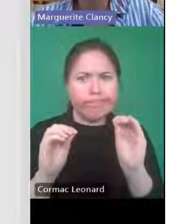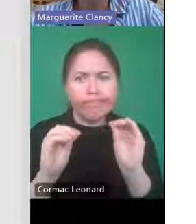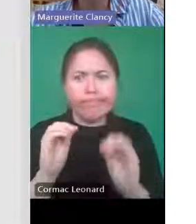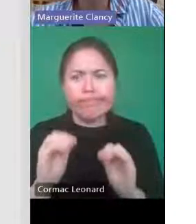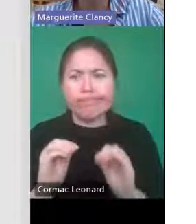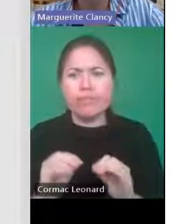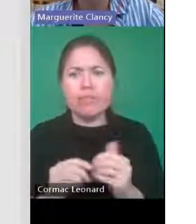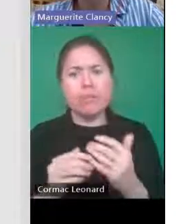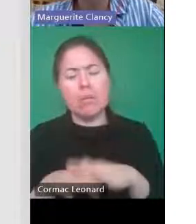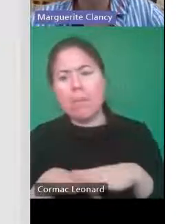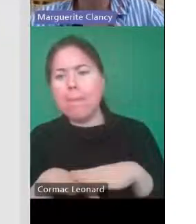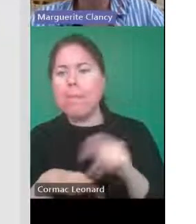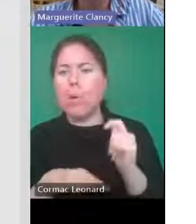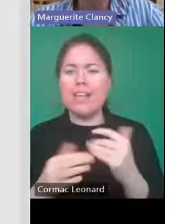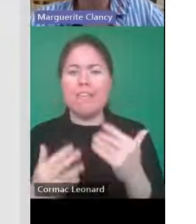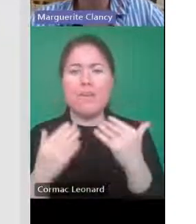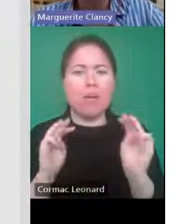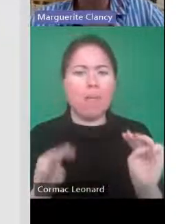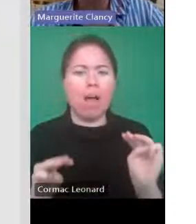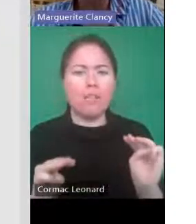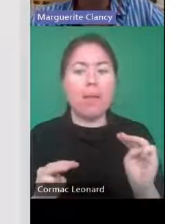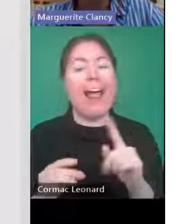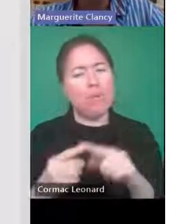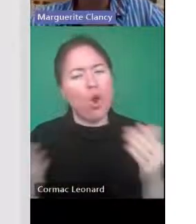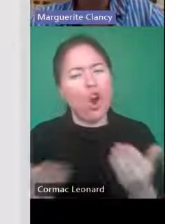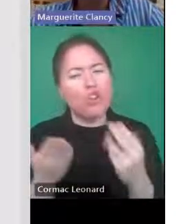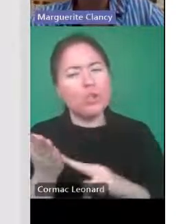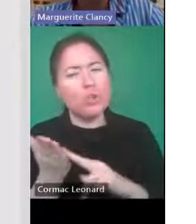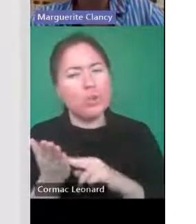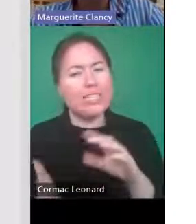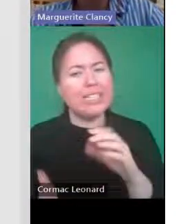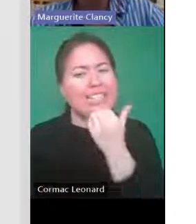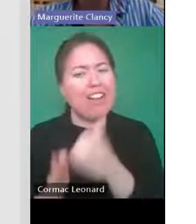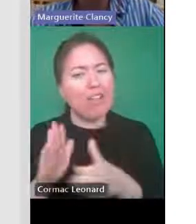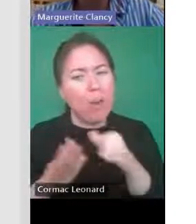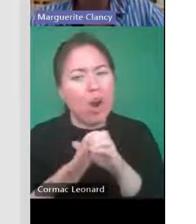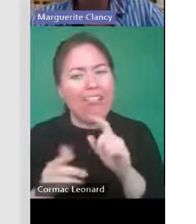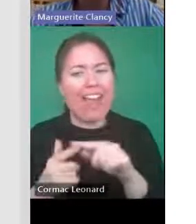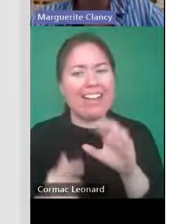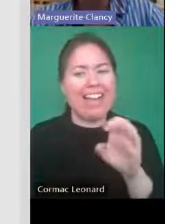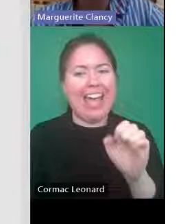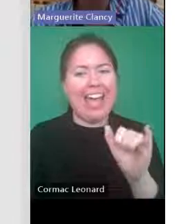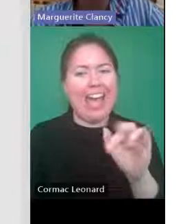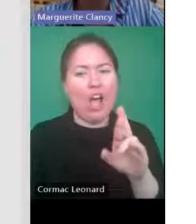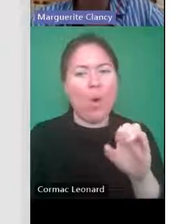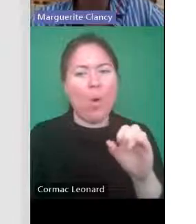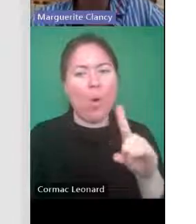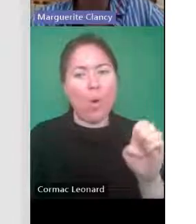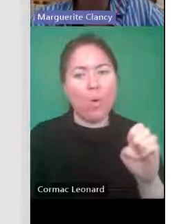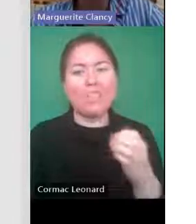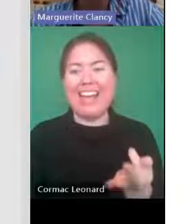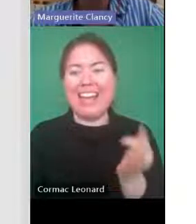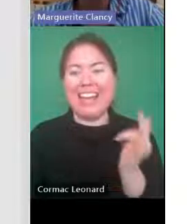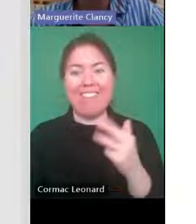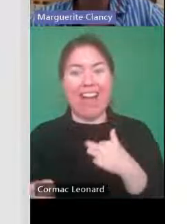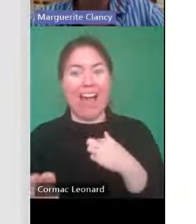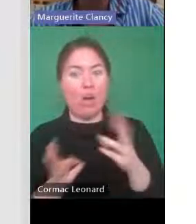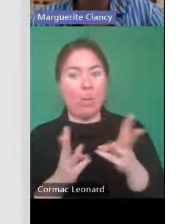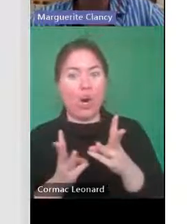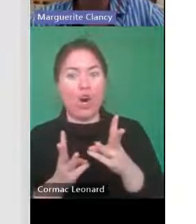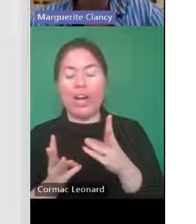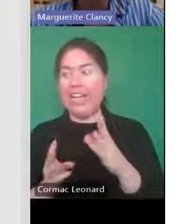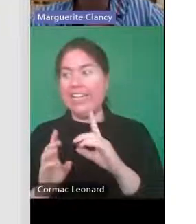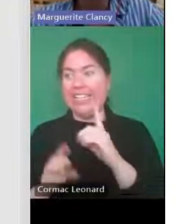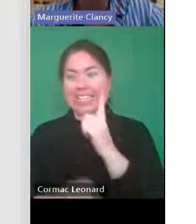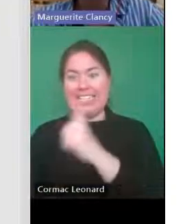encourage you on the use of date of births and air codes. If you are part of a disability day service and